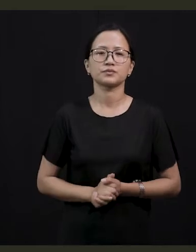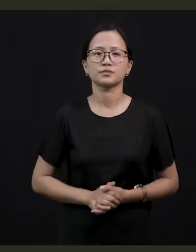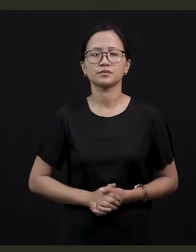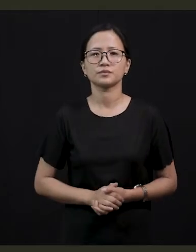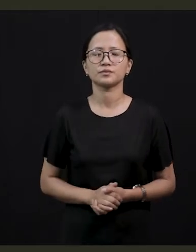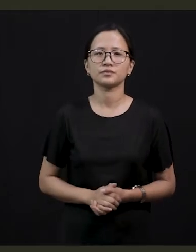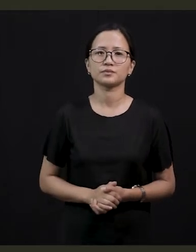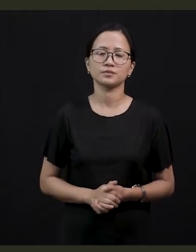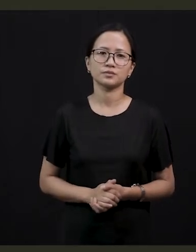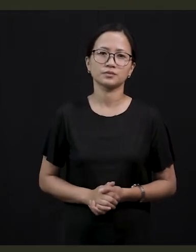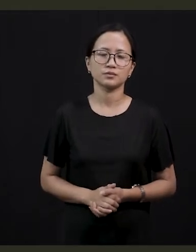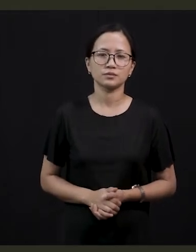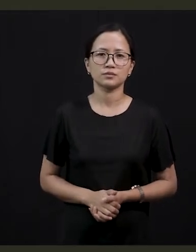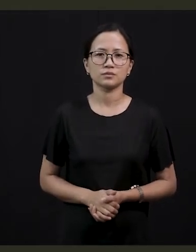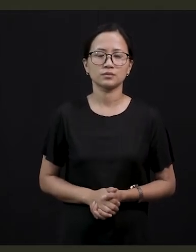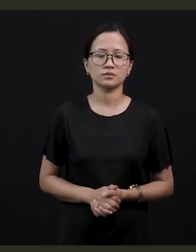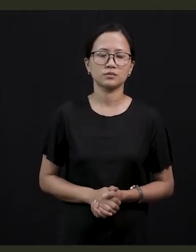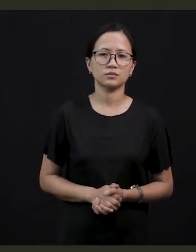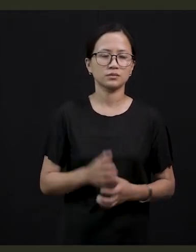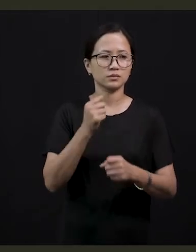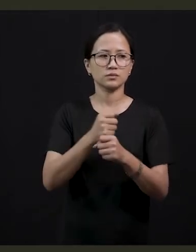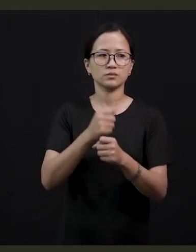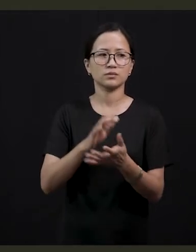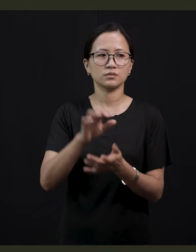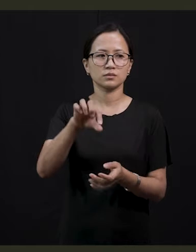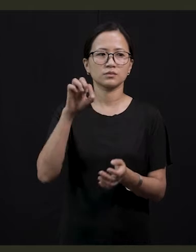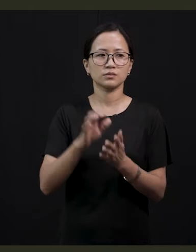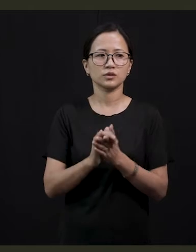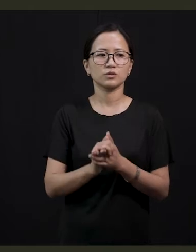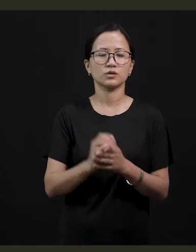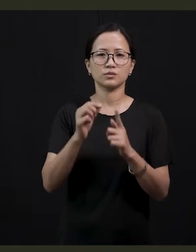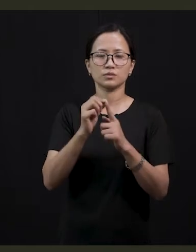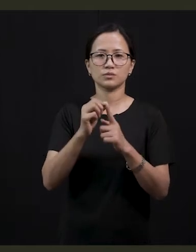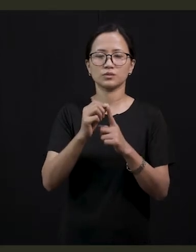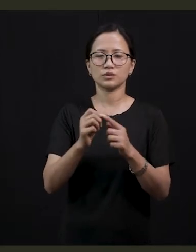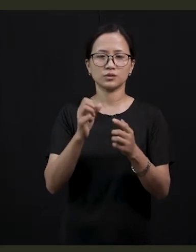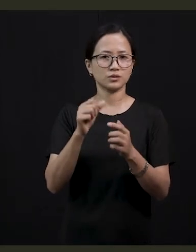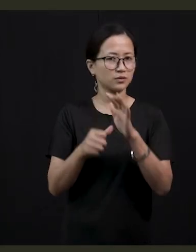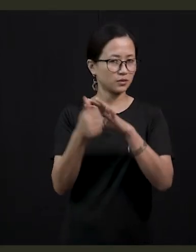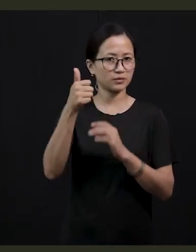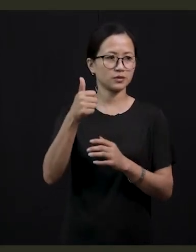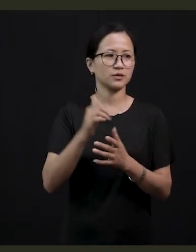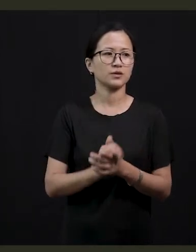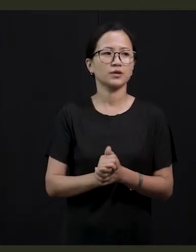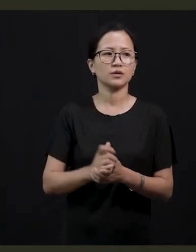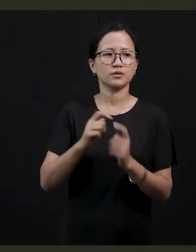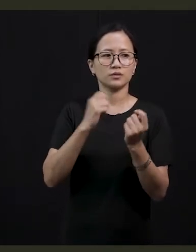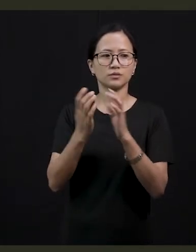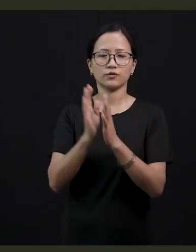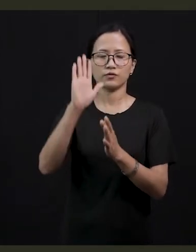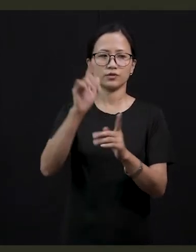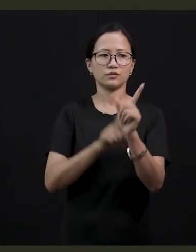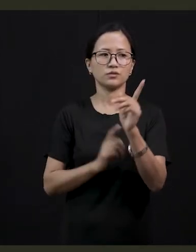discussion happening in the assemblies. Now the governor is appointed by the president for a term of 5 years. Now remember,